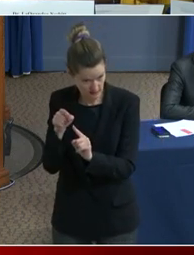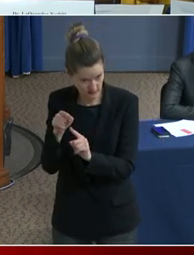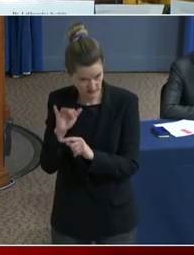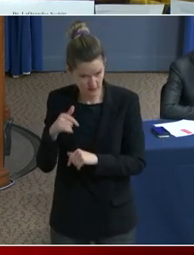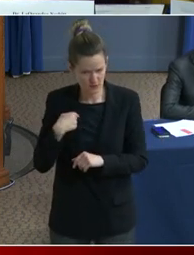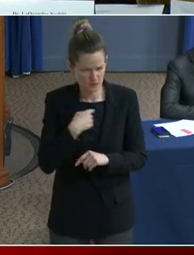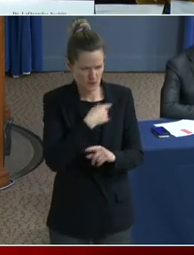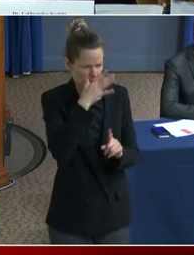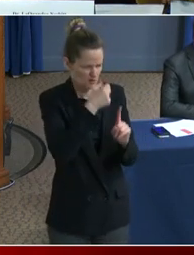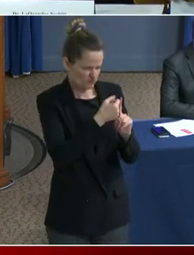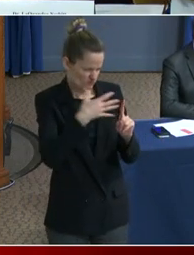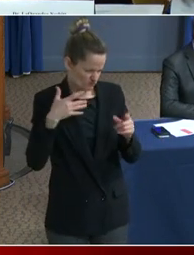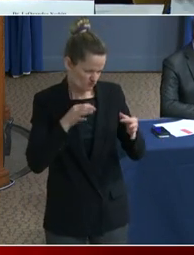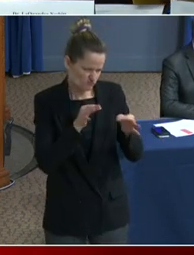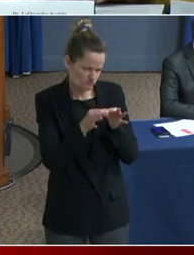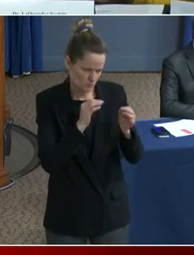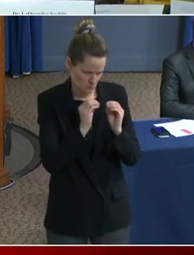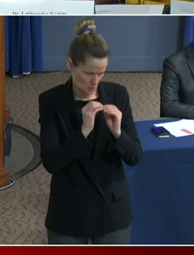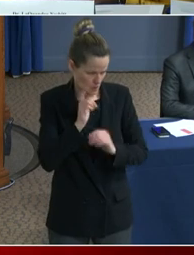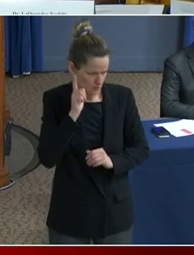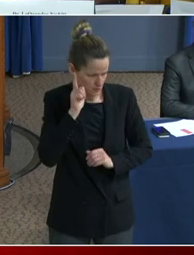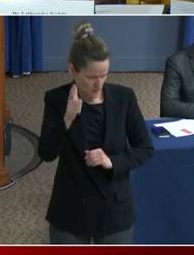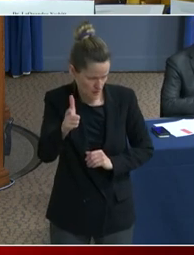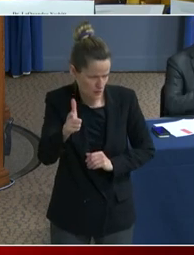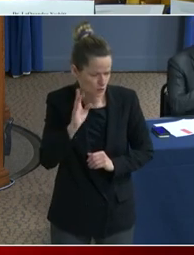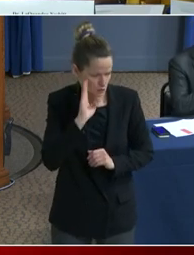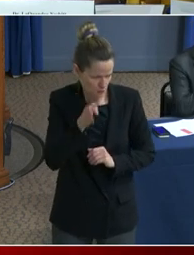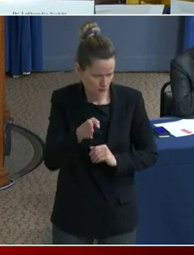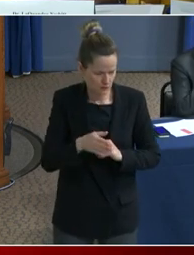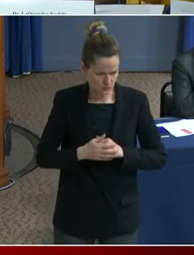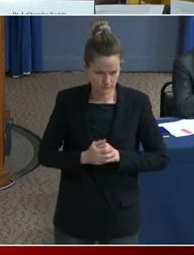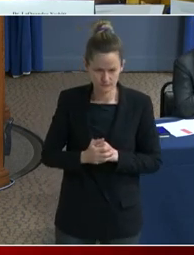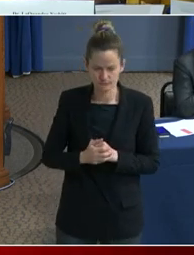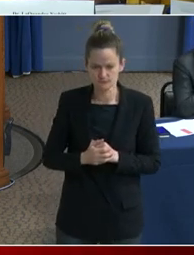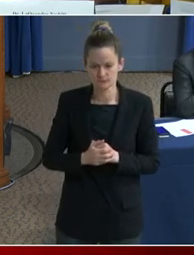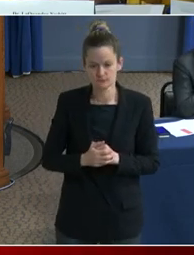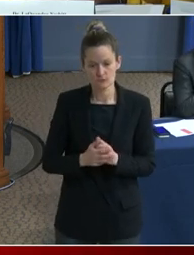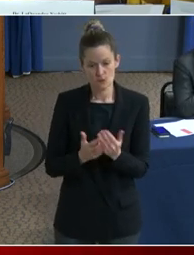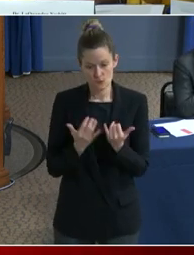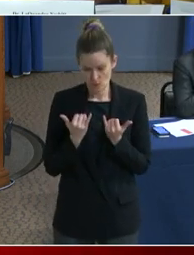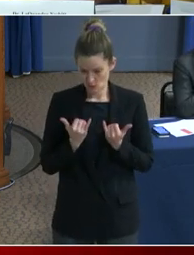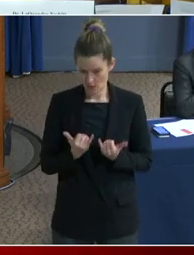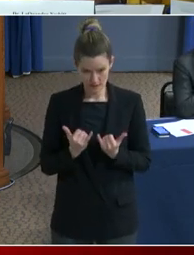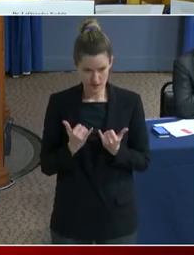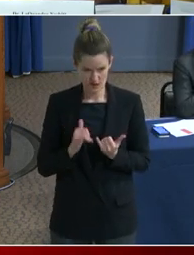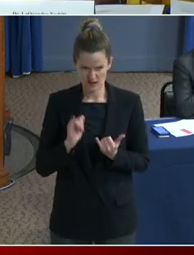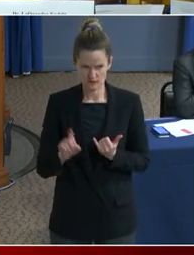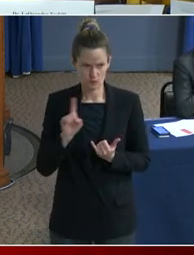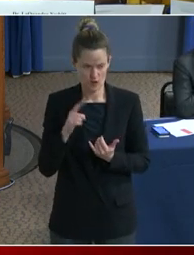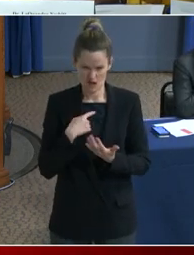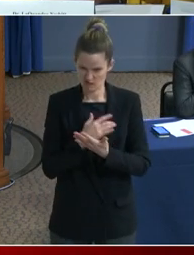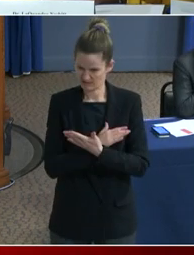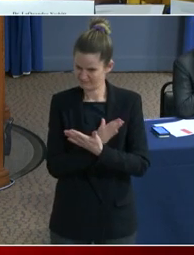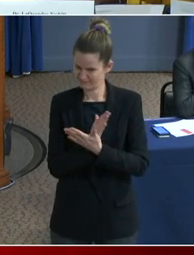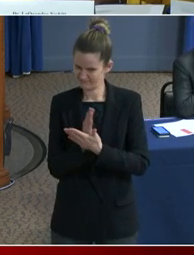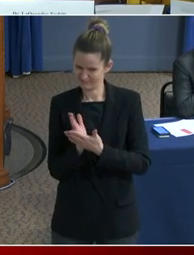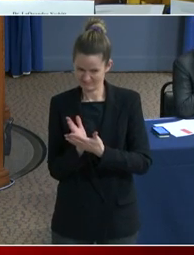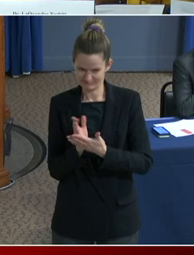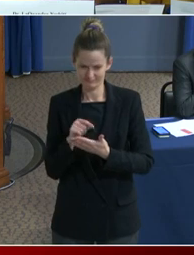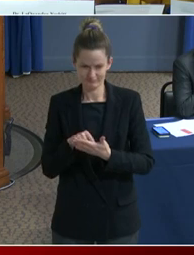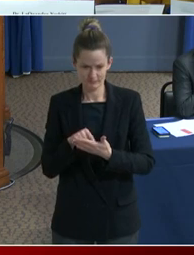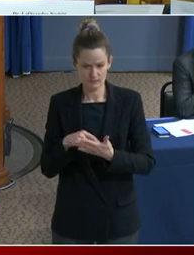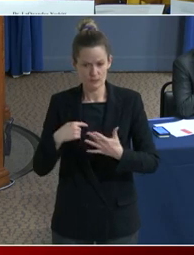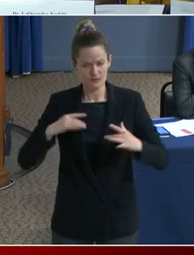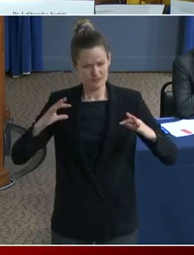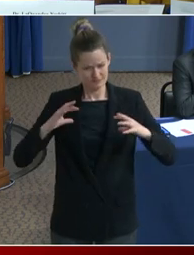in excruciating detail. So where are we now? The latest